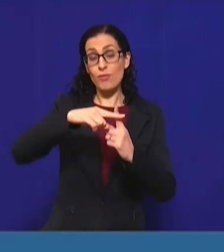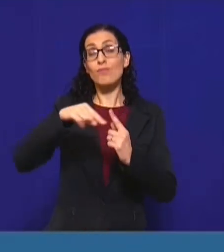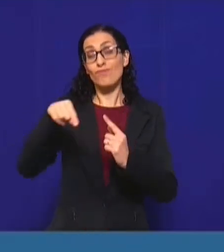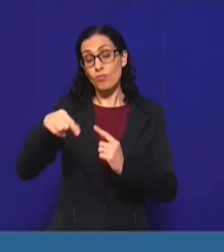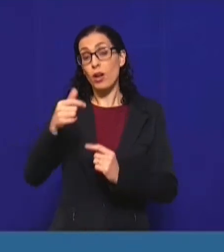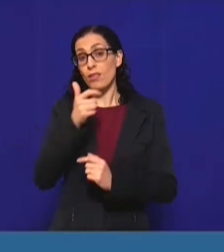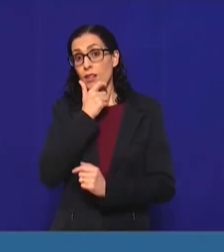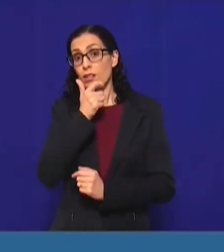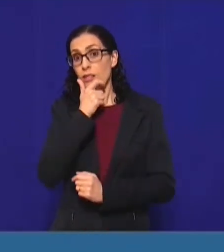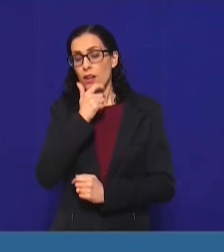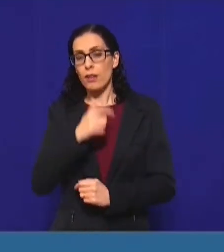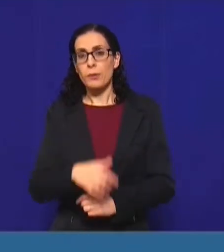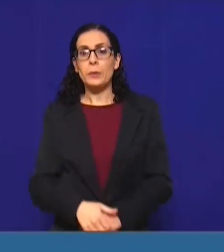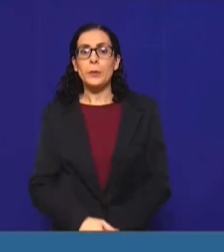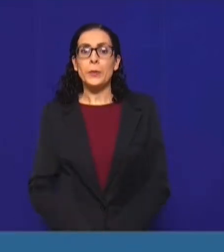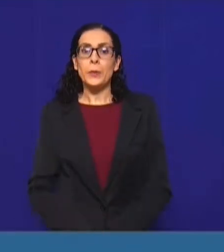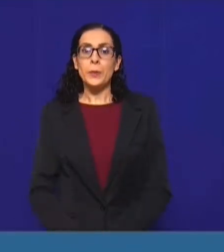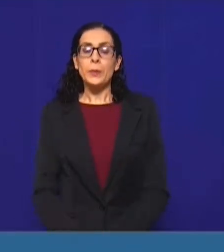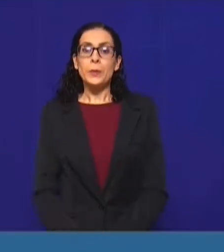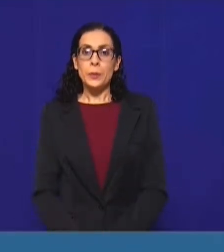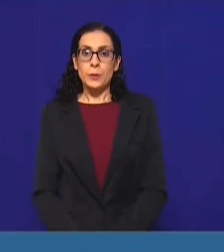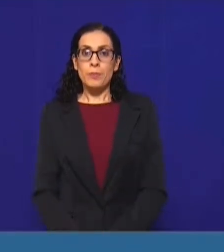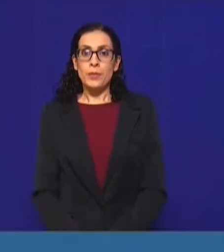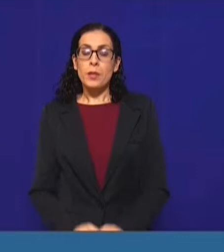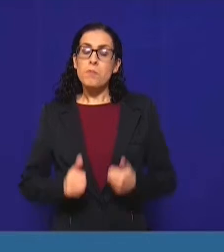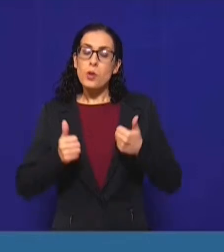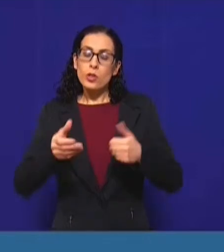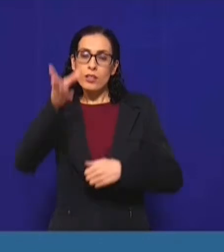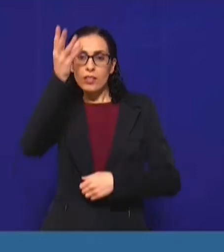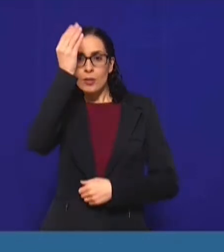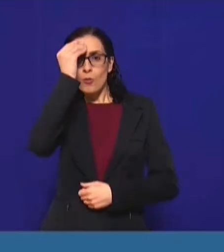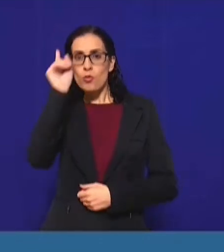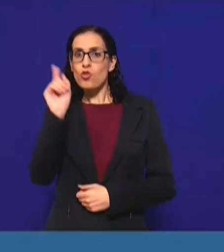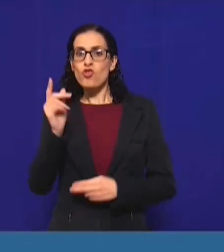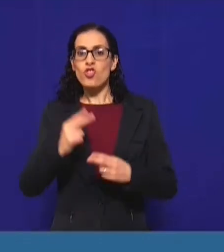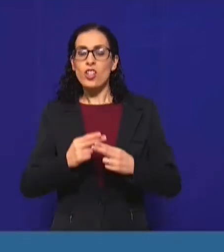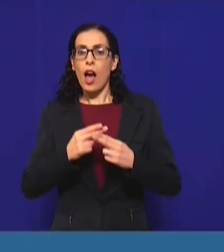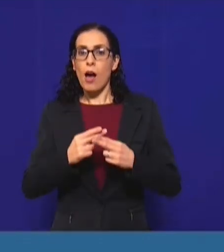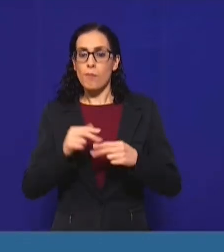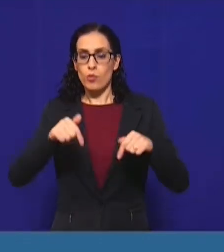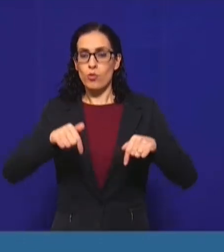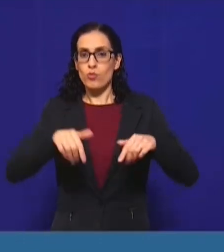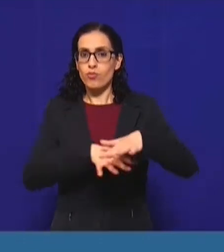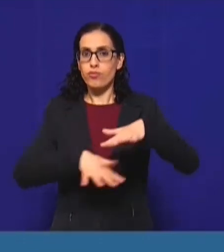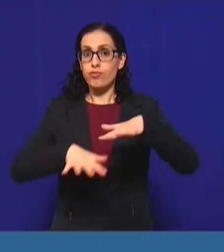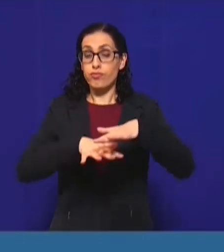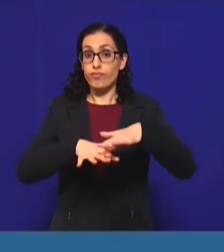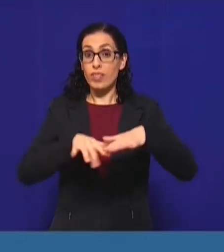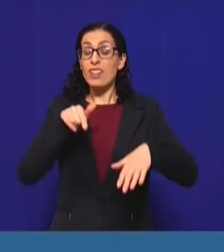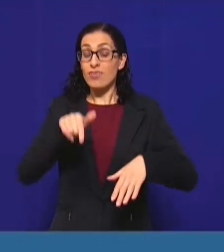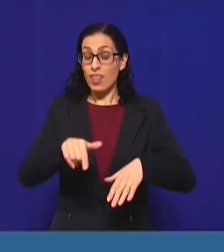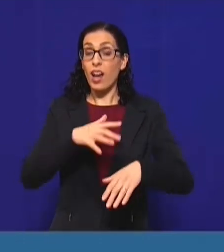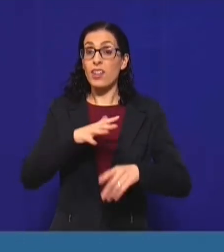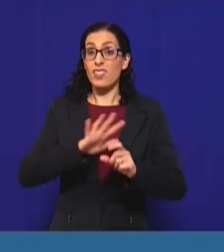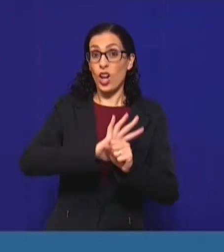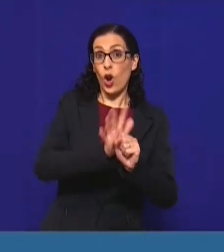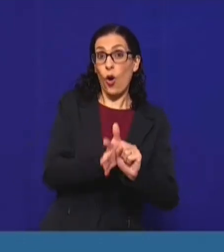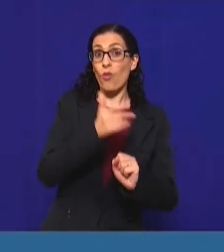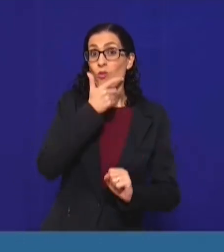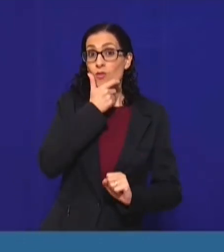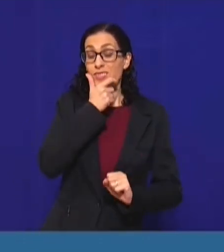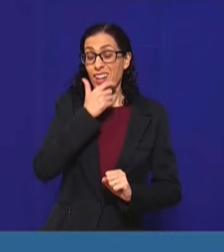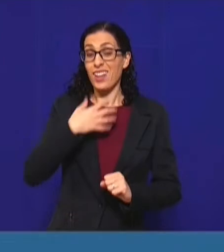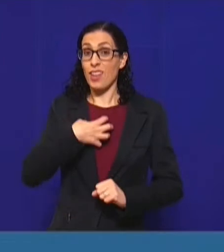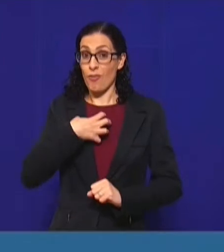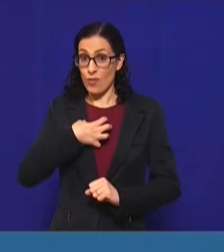il-varjant. Huwa importanti li nifhmu x'qed jiġri, nifhmu li l-varjant qed ikollu impatt fuq il-popolazzjoni tagħna, naraw ukoll